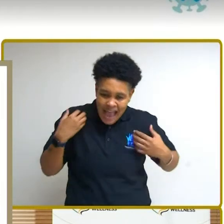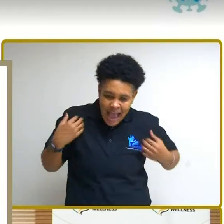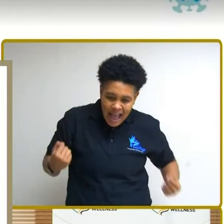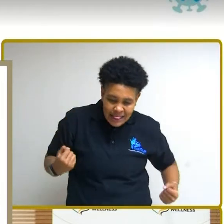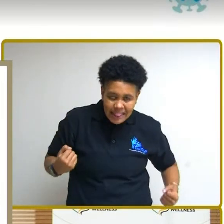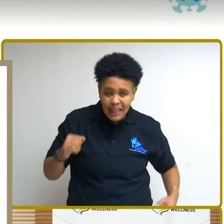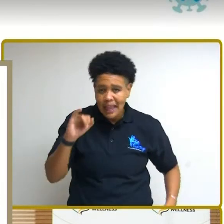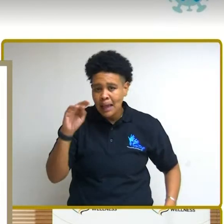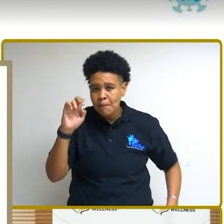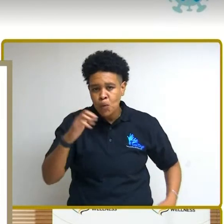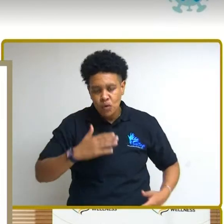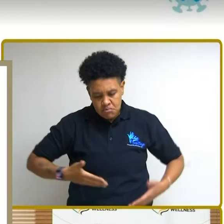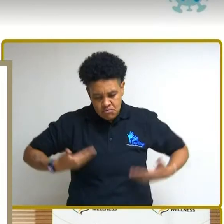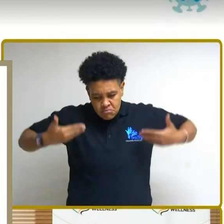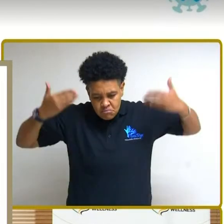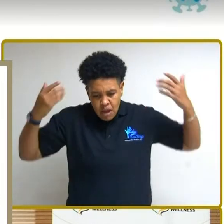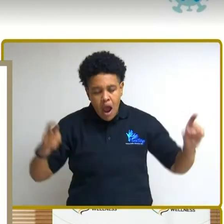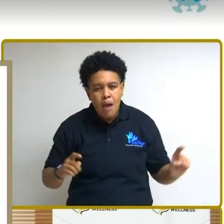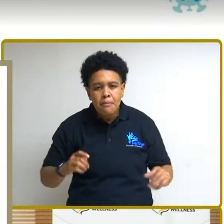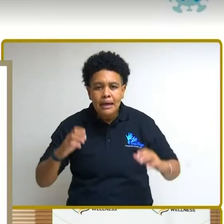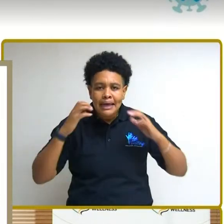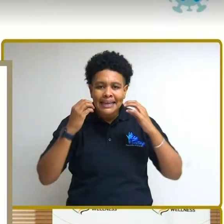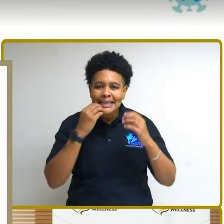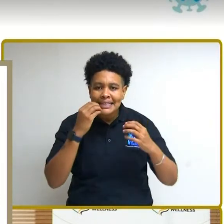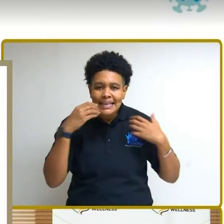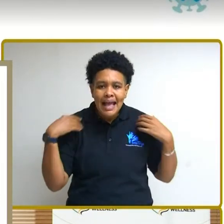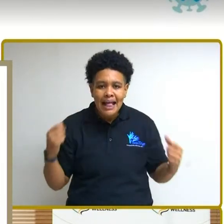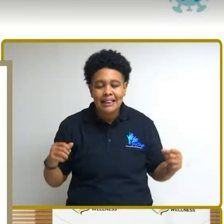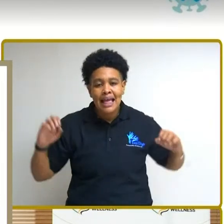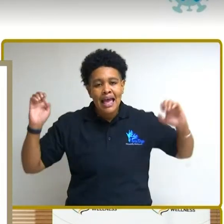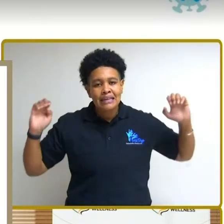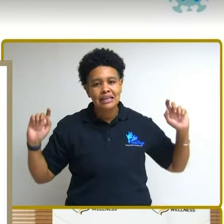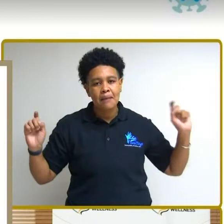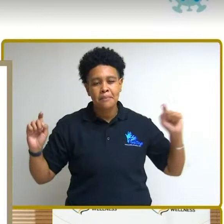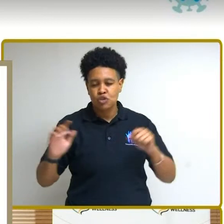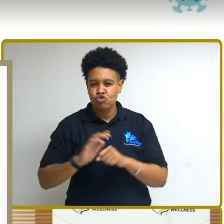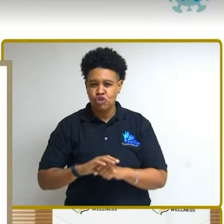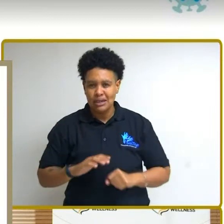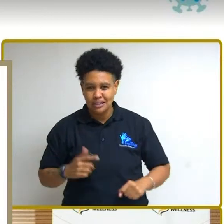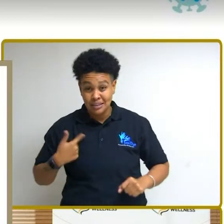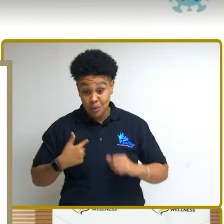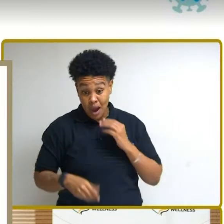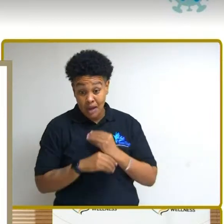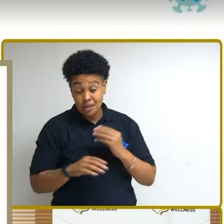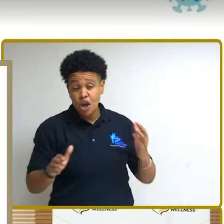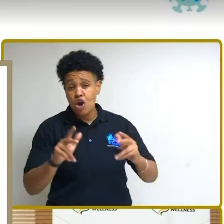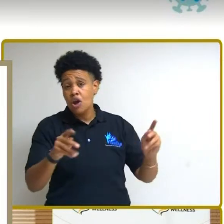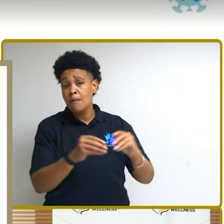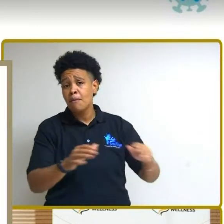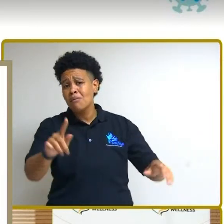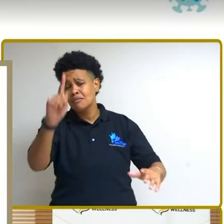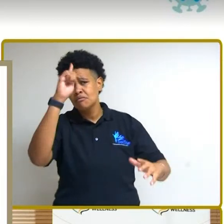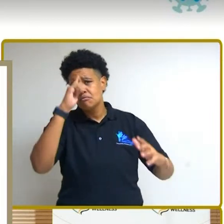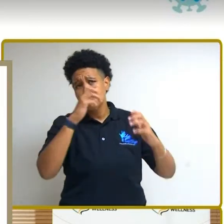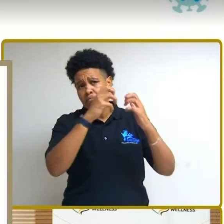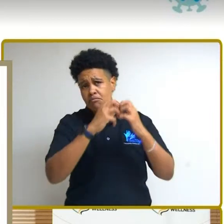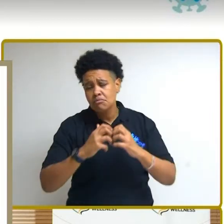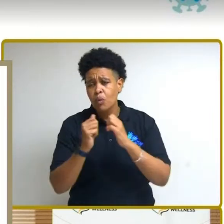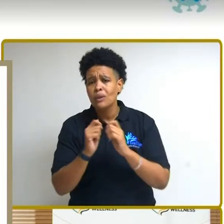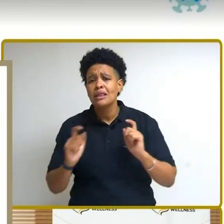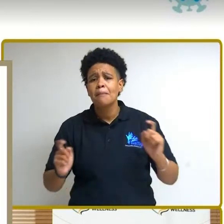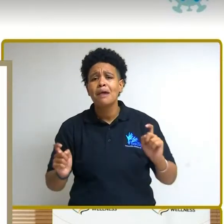healthy, exercising, and managing stress. We're also encouraging the population to be compliant with